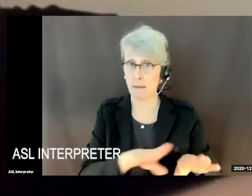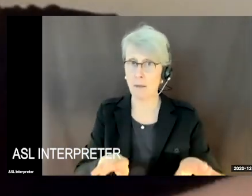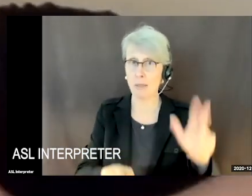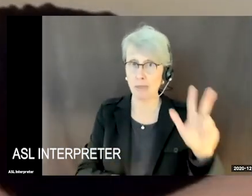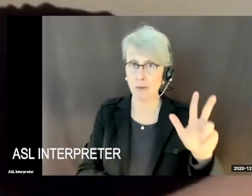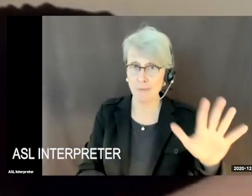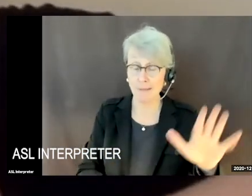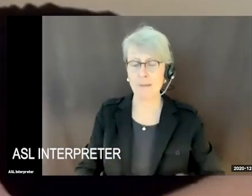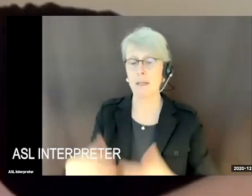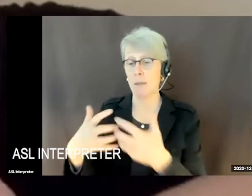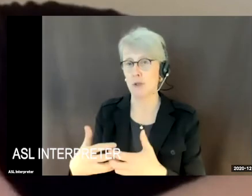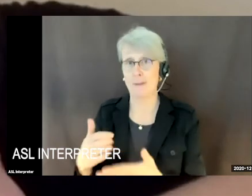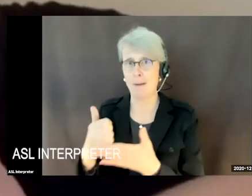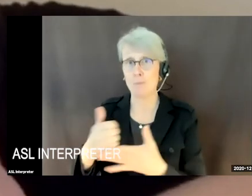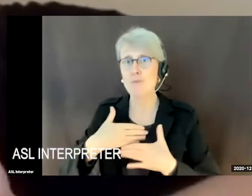let that sink in.